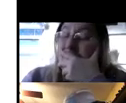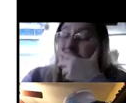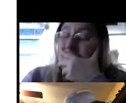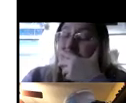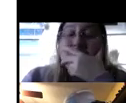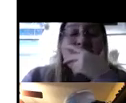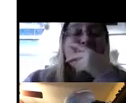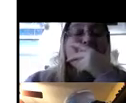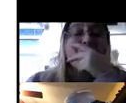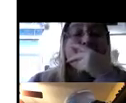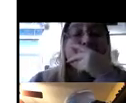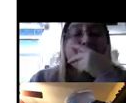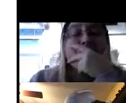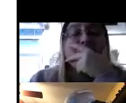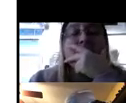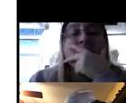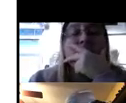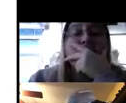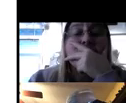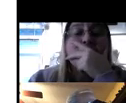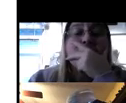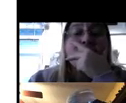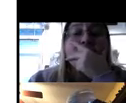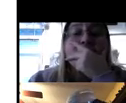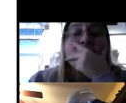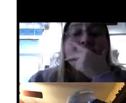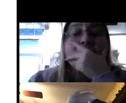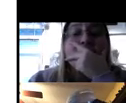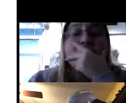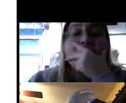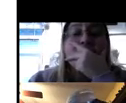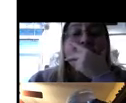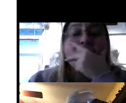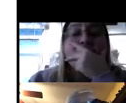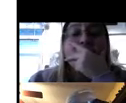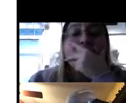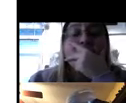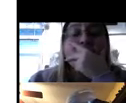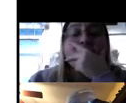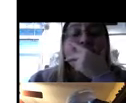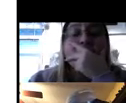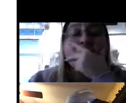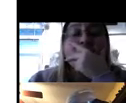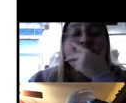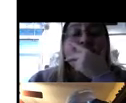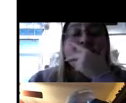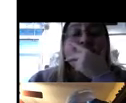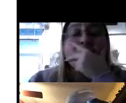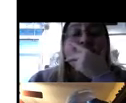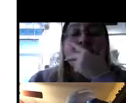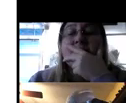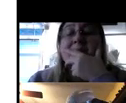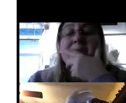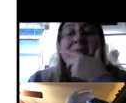greater disparities for some than others. So COVID-19 has just revealed it to